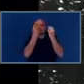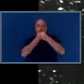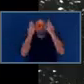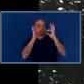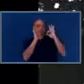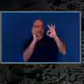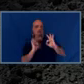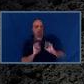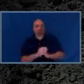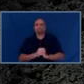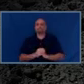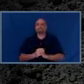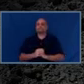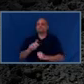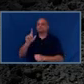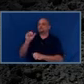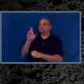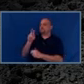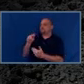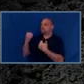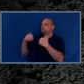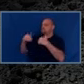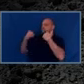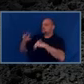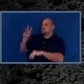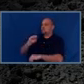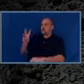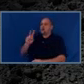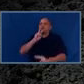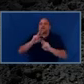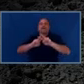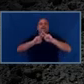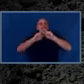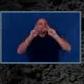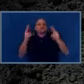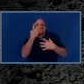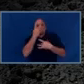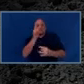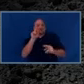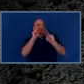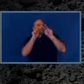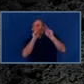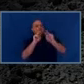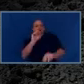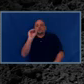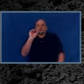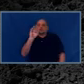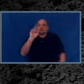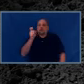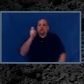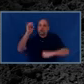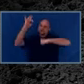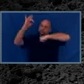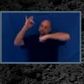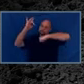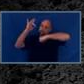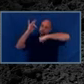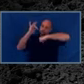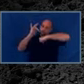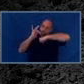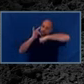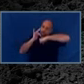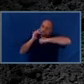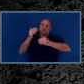Absolutely spectacular. It is so interesting to watch OSIRIS-REx descend on the surface, to the surface of the asteroid Bennu, especially